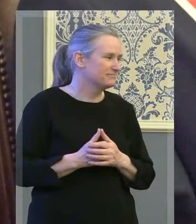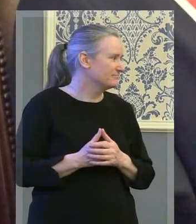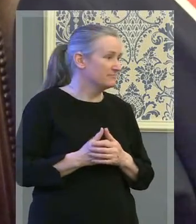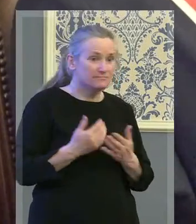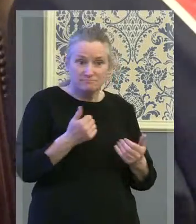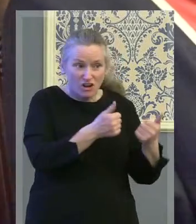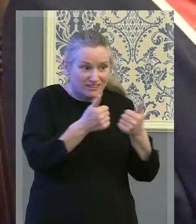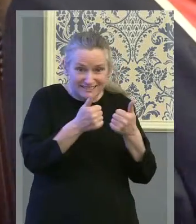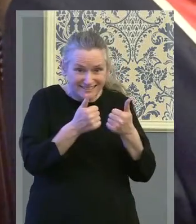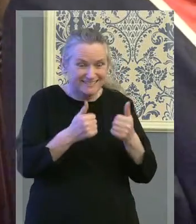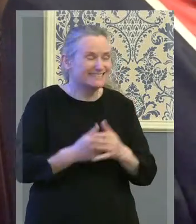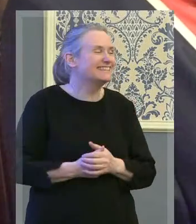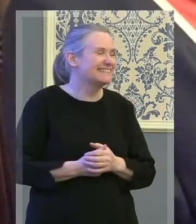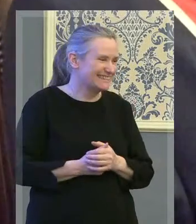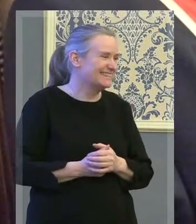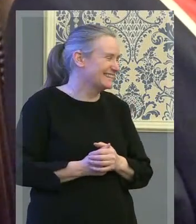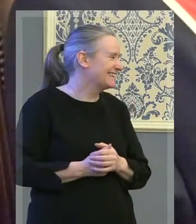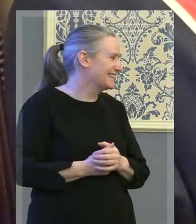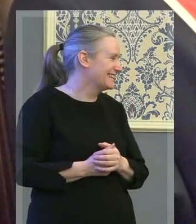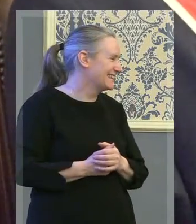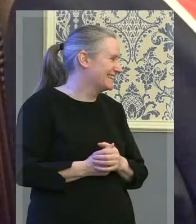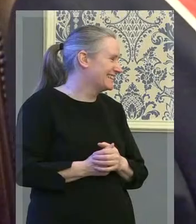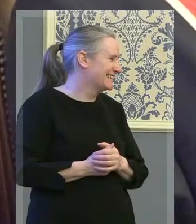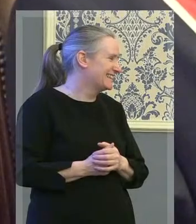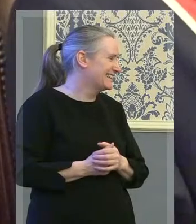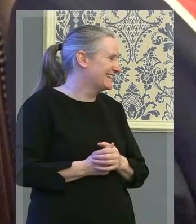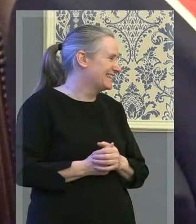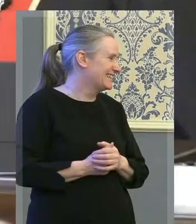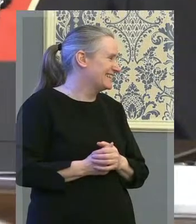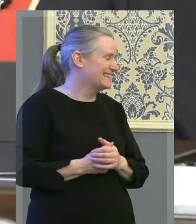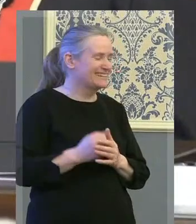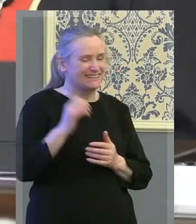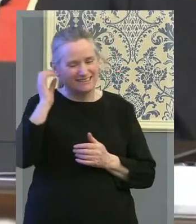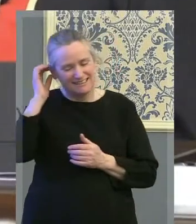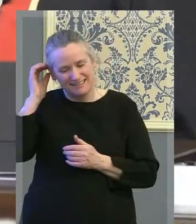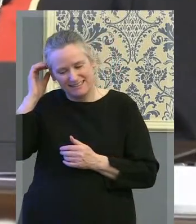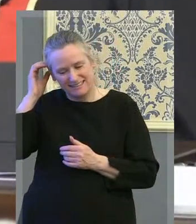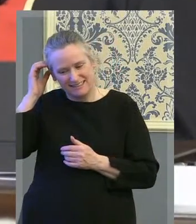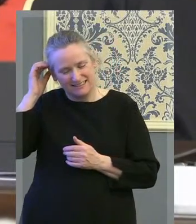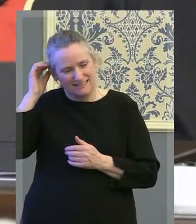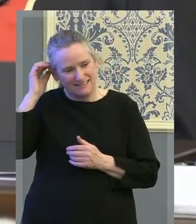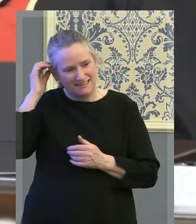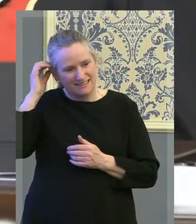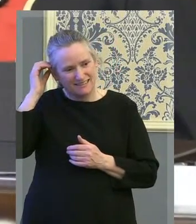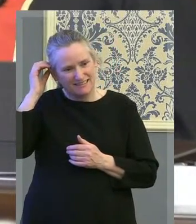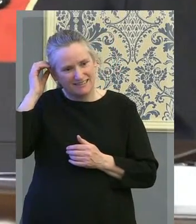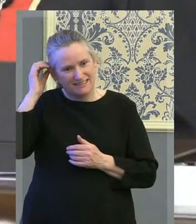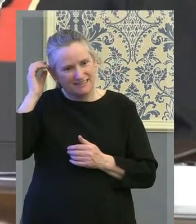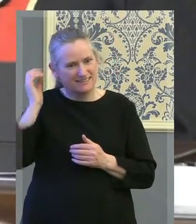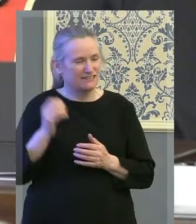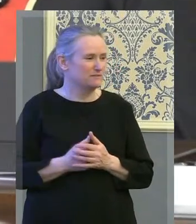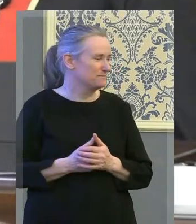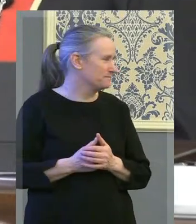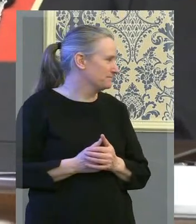doing? You're doing fabulous. So, look at you, you've got the meeting out of your hand.